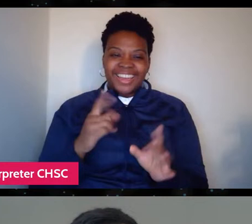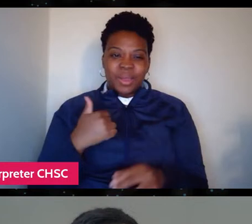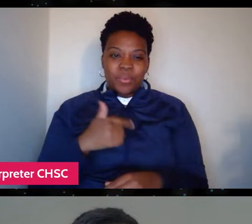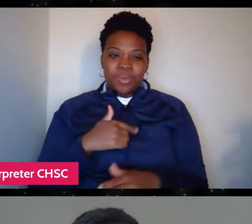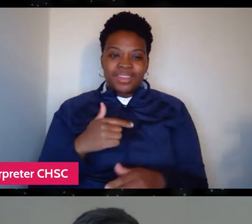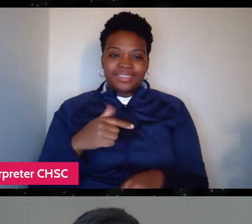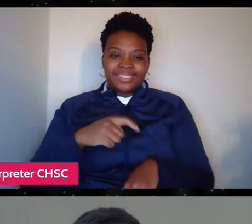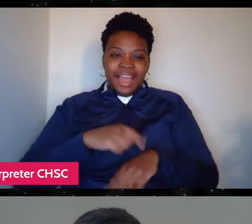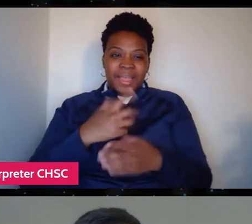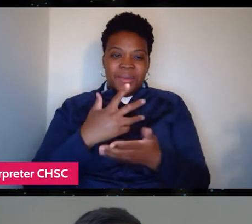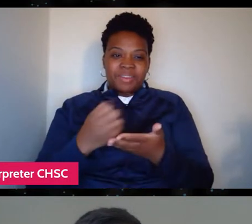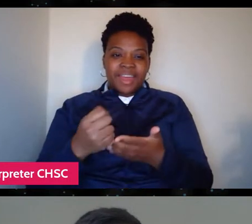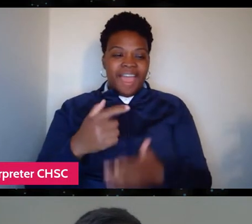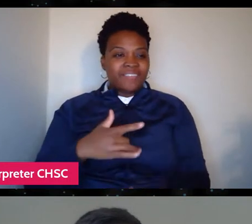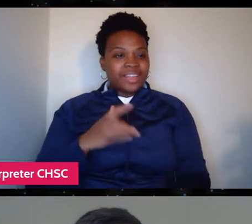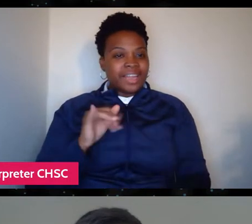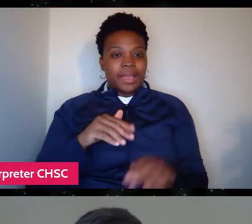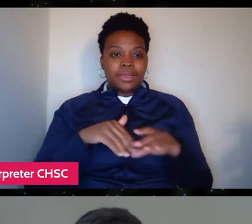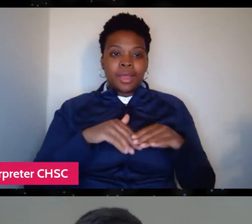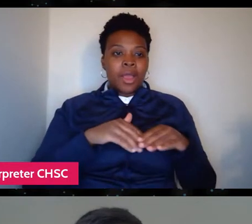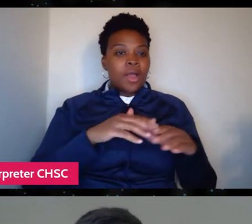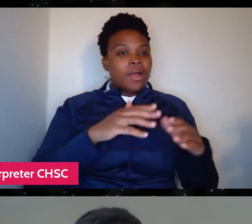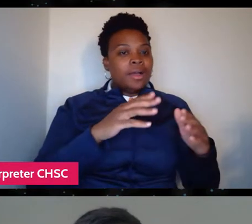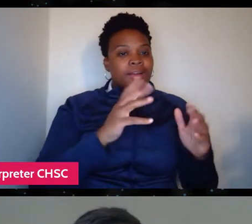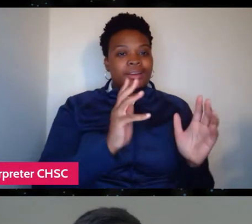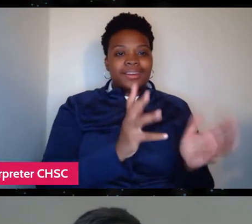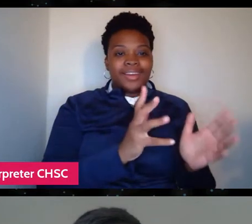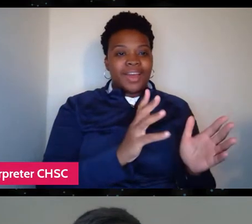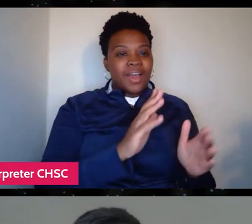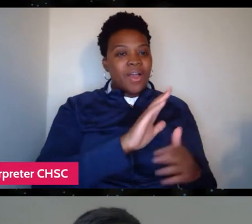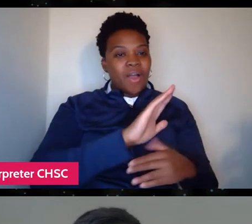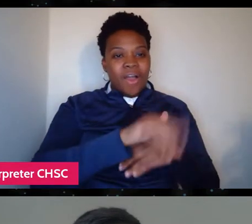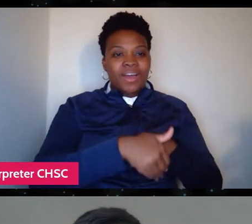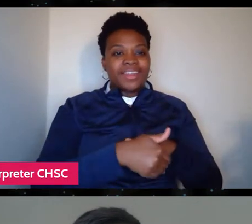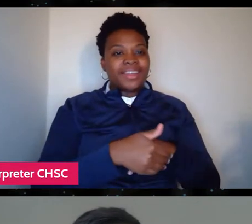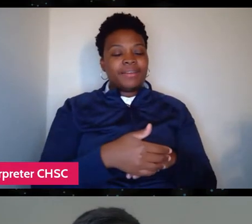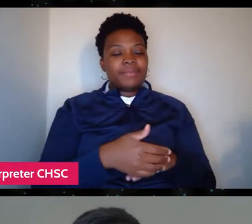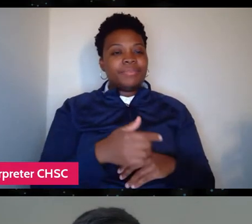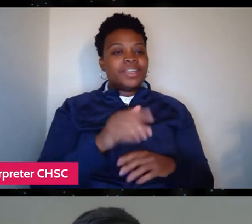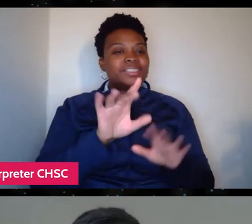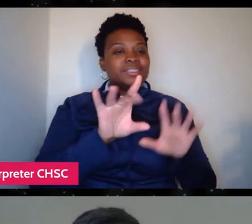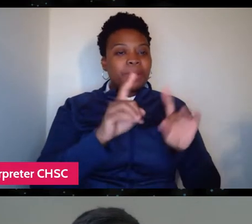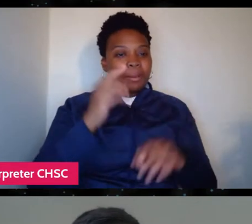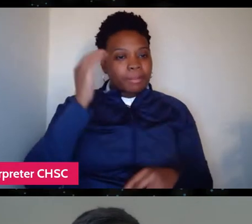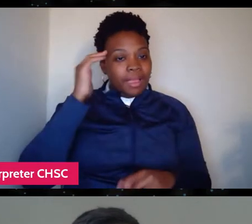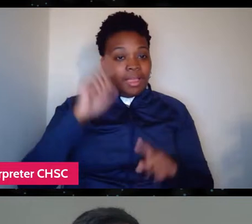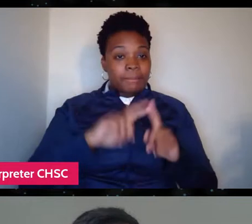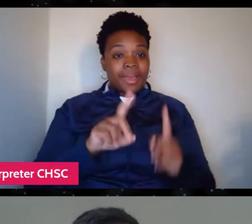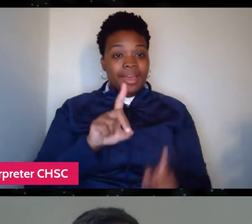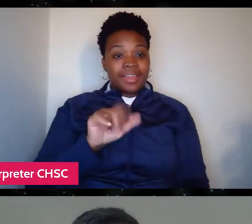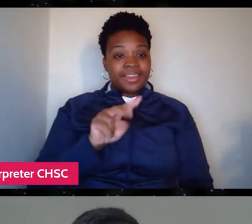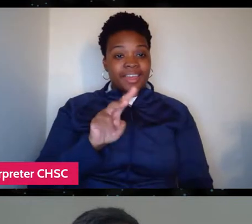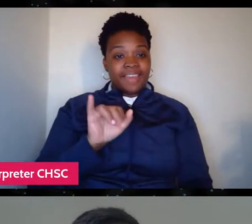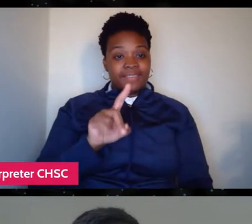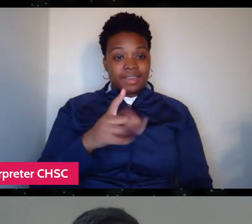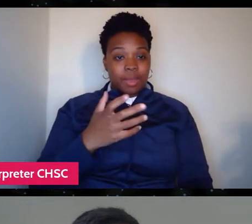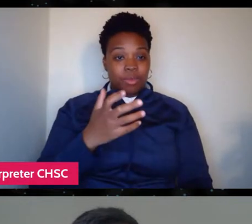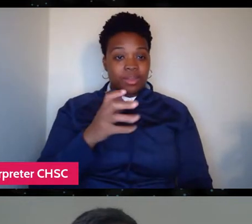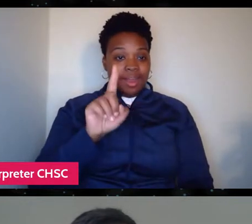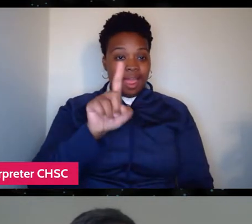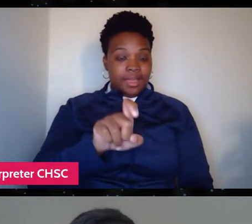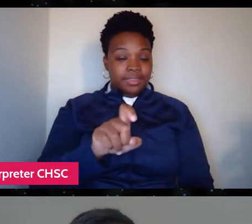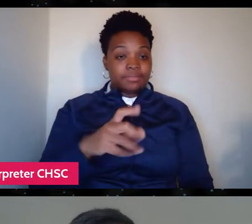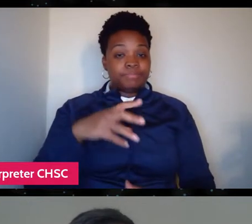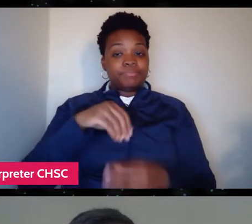out of time. And I feel like I could talk to you guys all night, you know, just picking your brains and whatnot. But David, I would love to ask you. So in